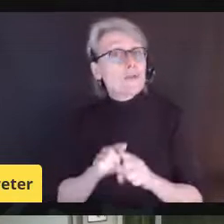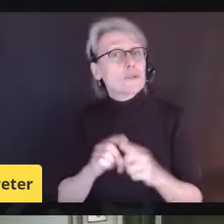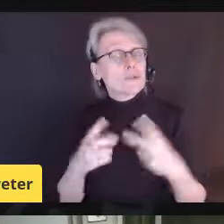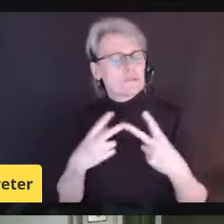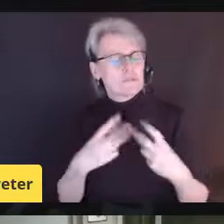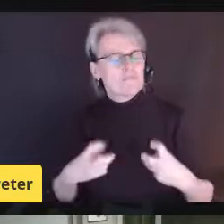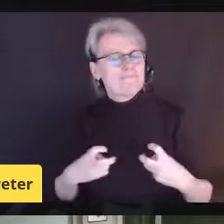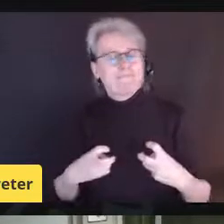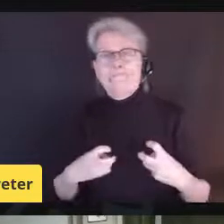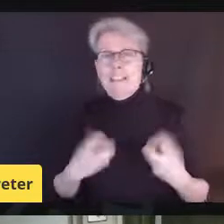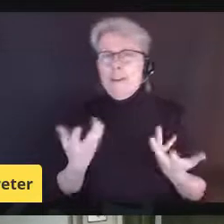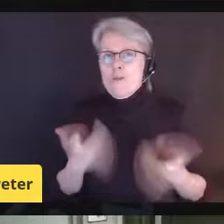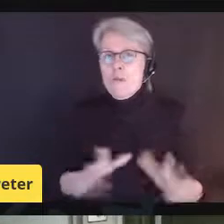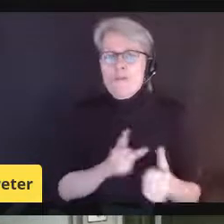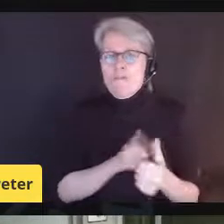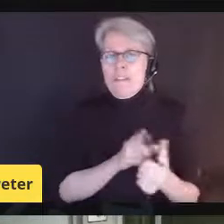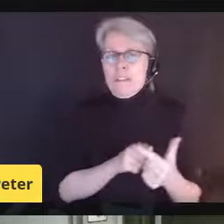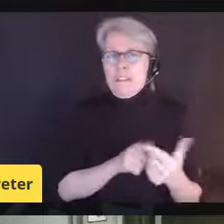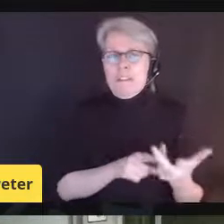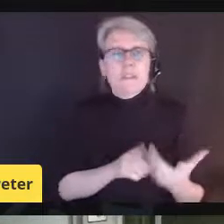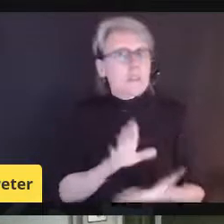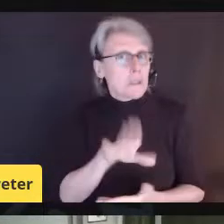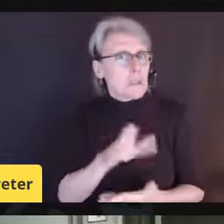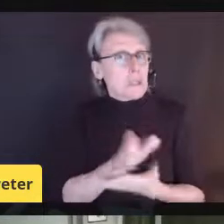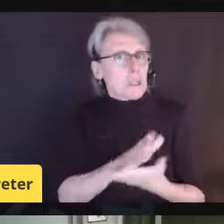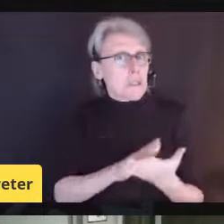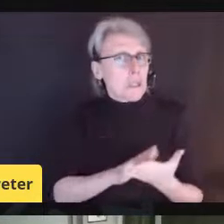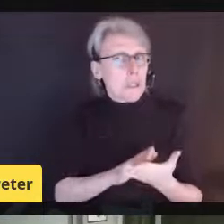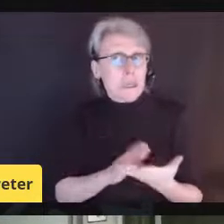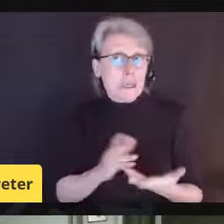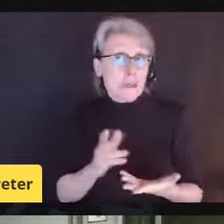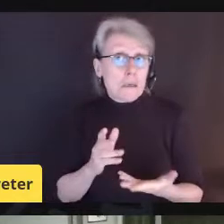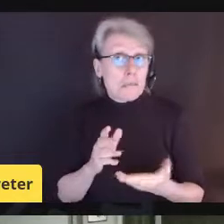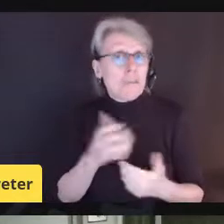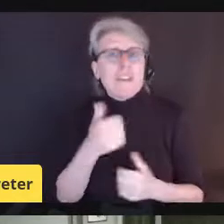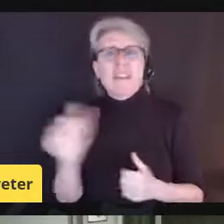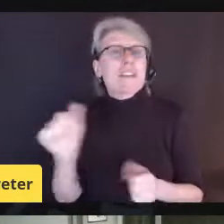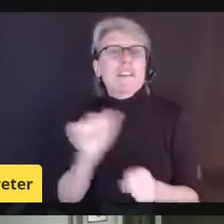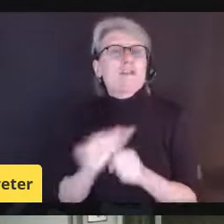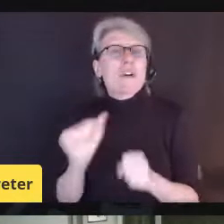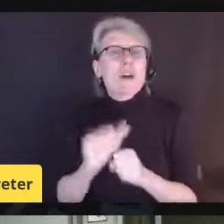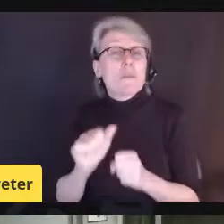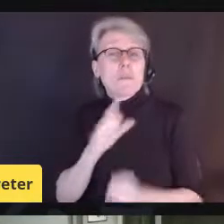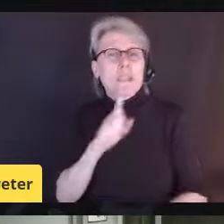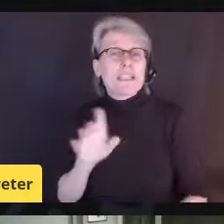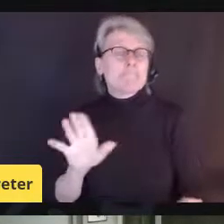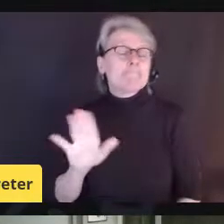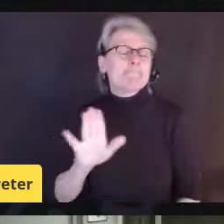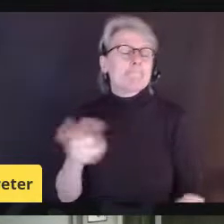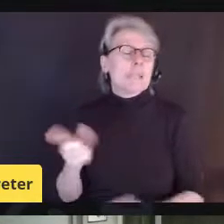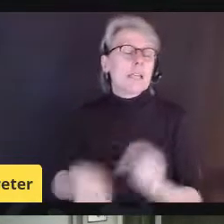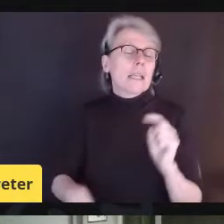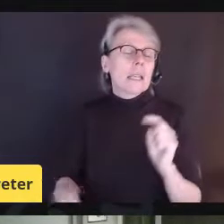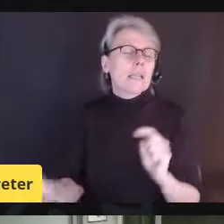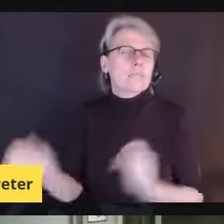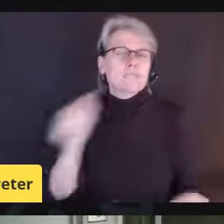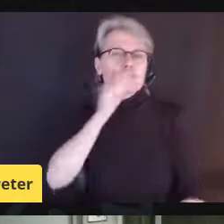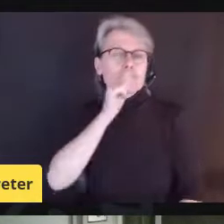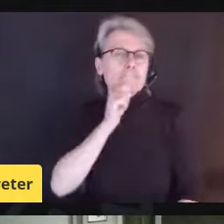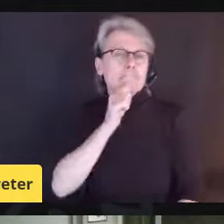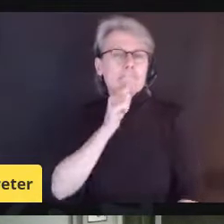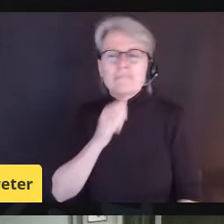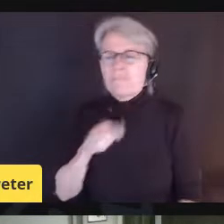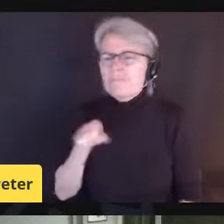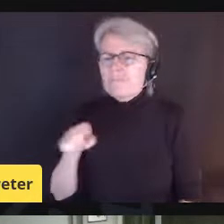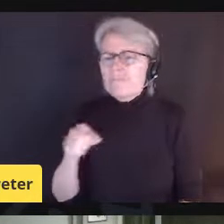don't want, because there are some aspects of every job that you really cannot handle. I remember Jennifer was